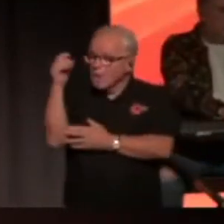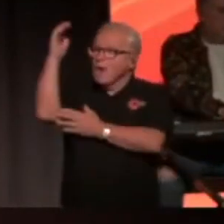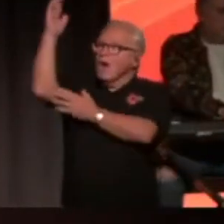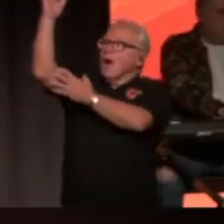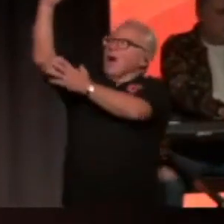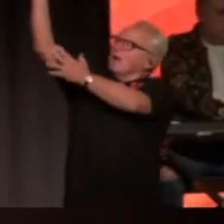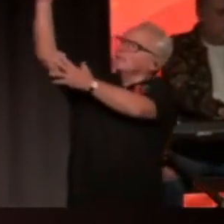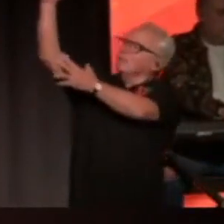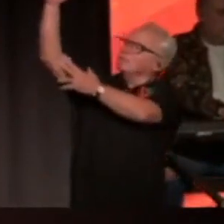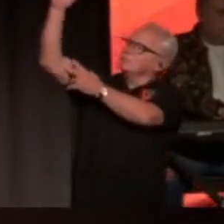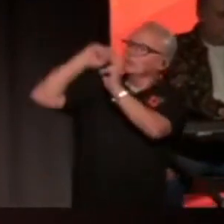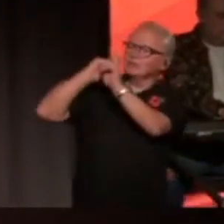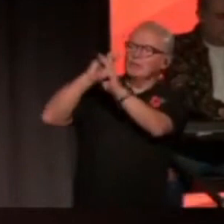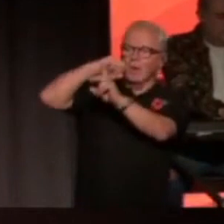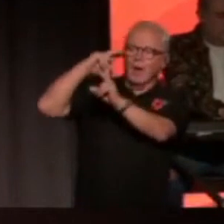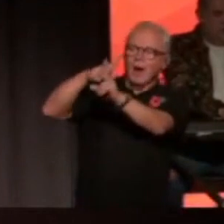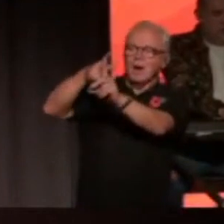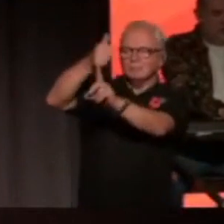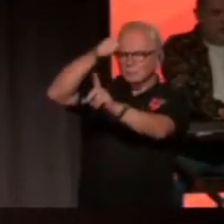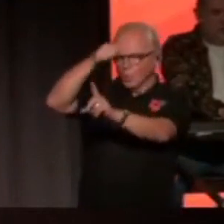Lift up that hand, we'll see it, we'll pray.